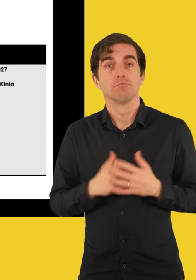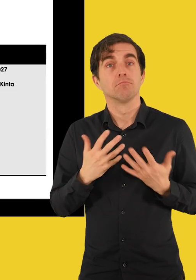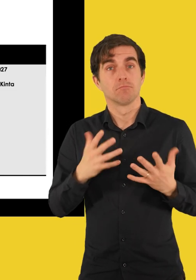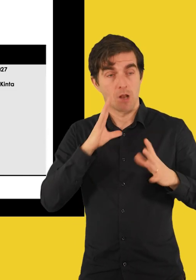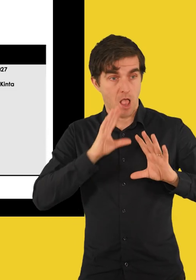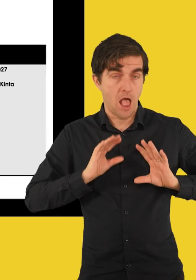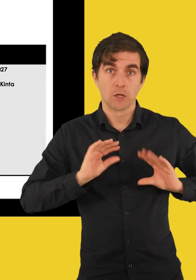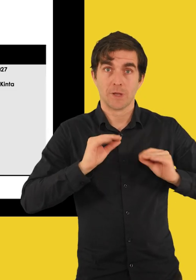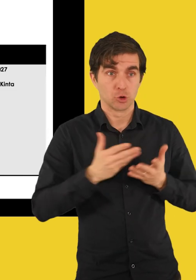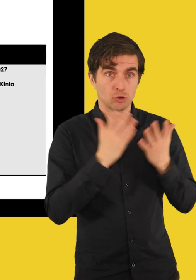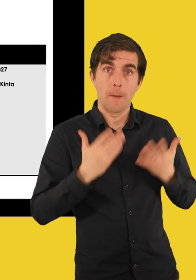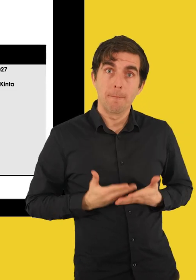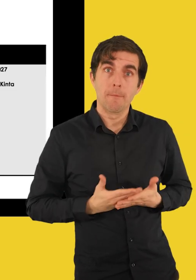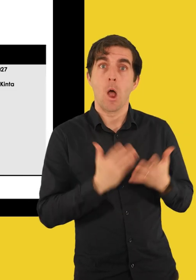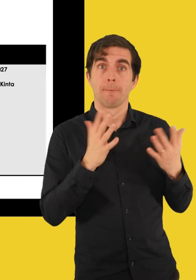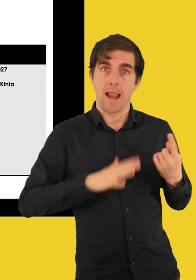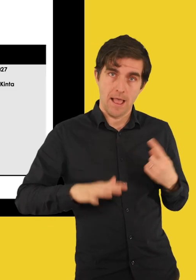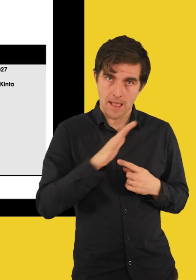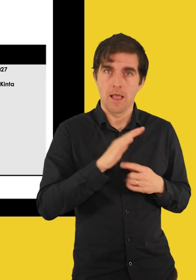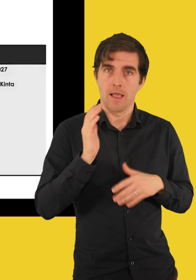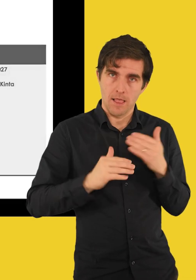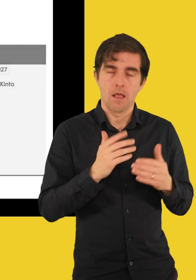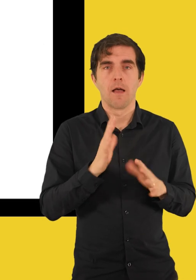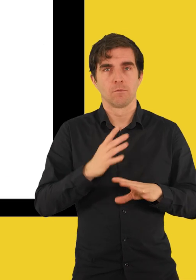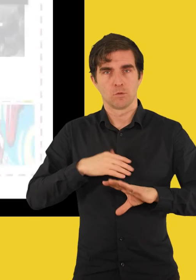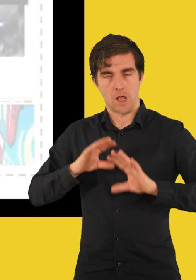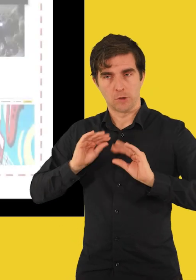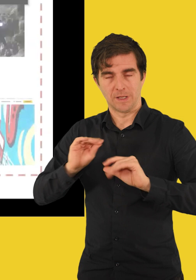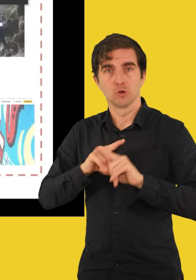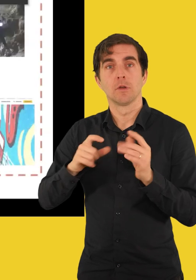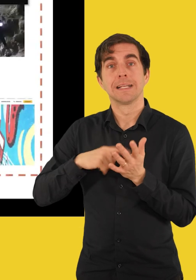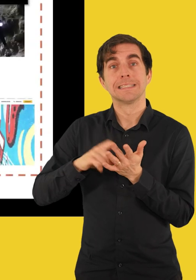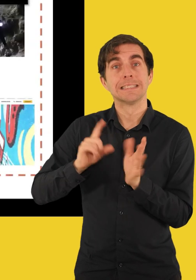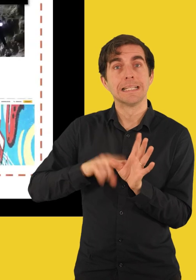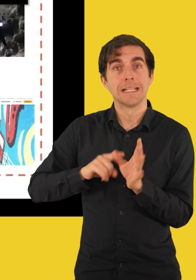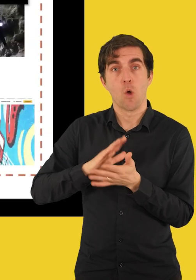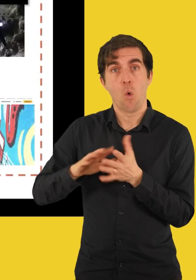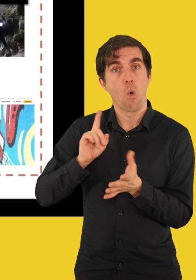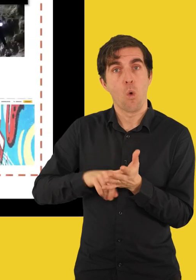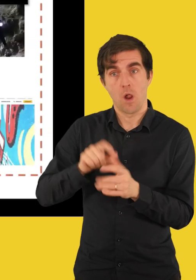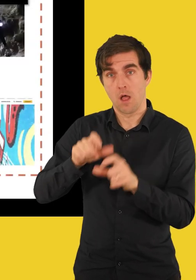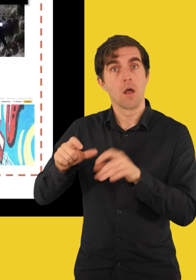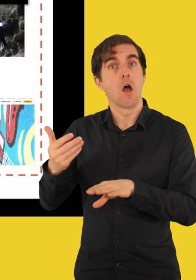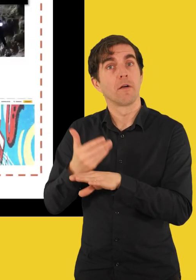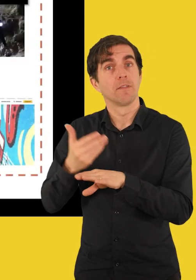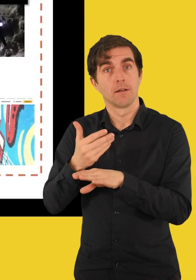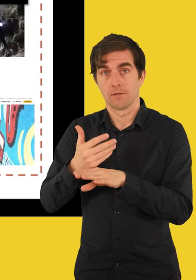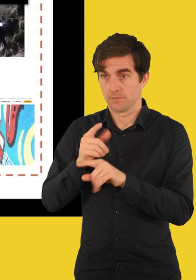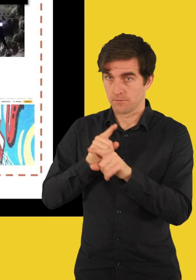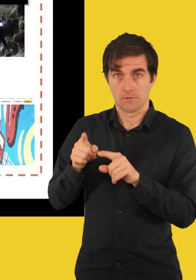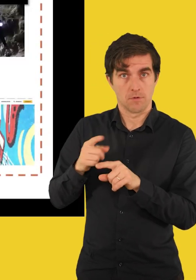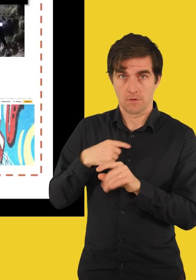buy-ins, educate the public, and educate. In fact, first of all, we have to educate our city